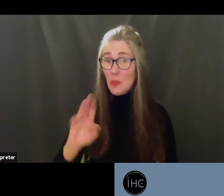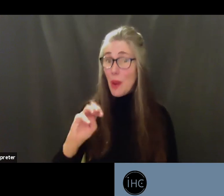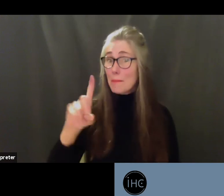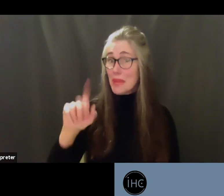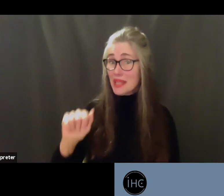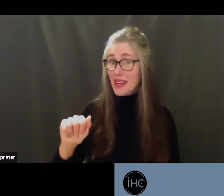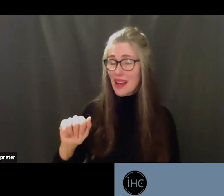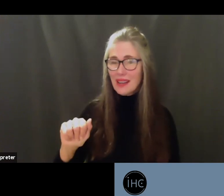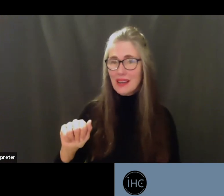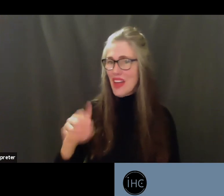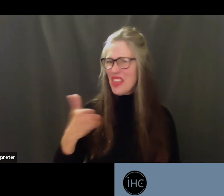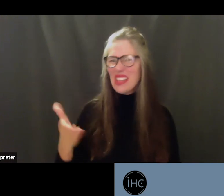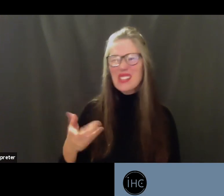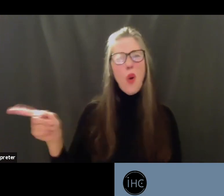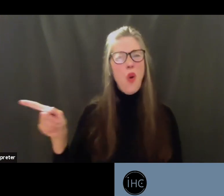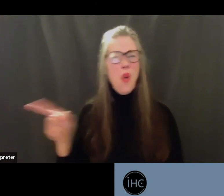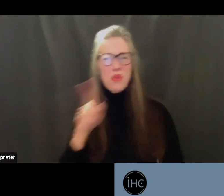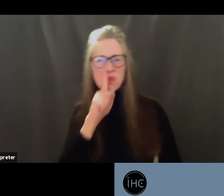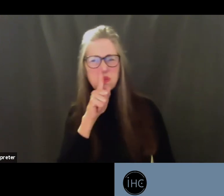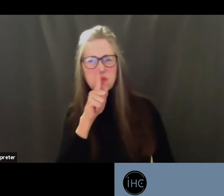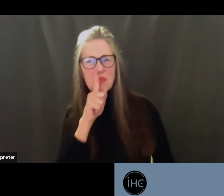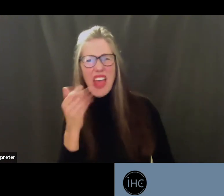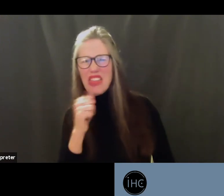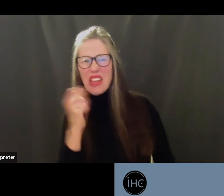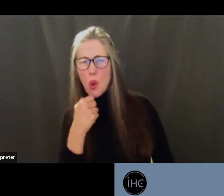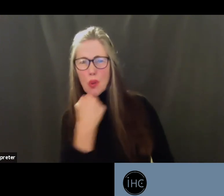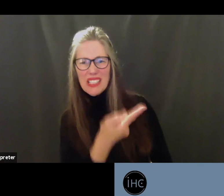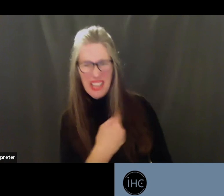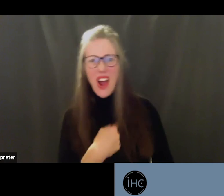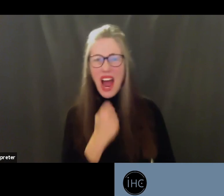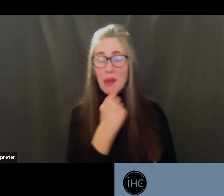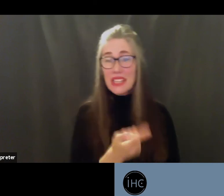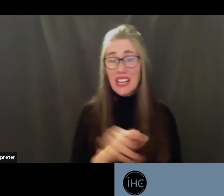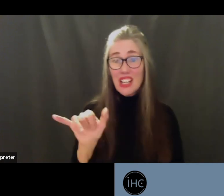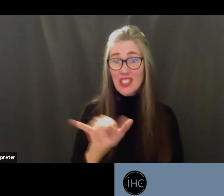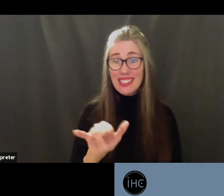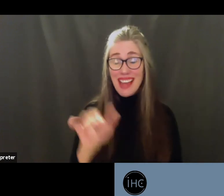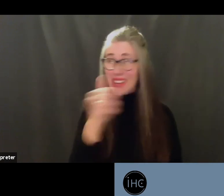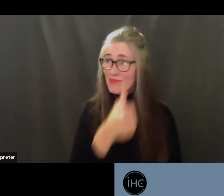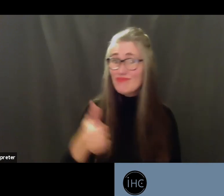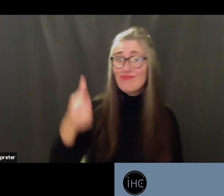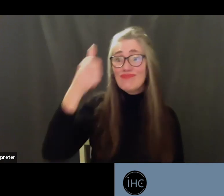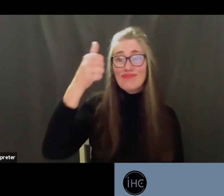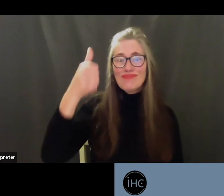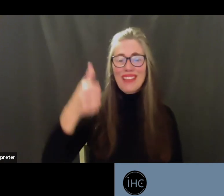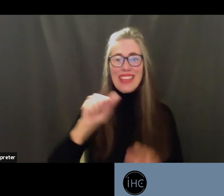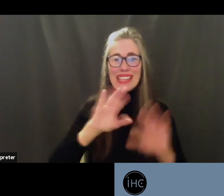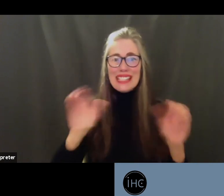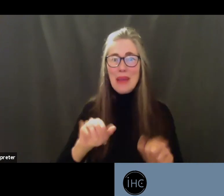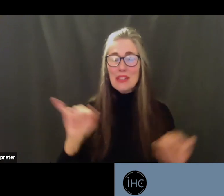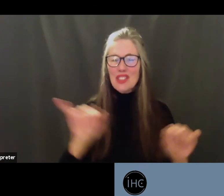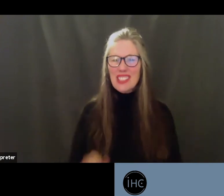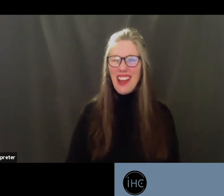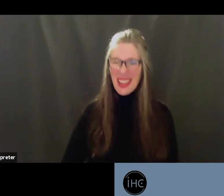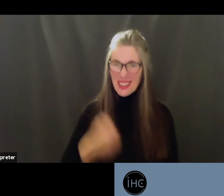doesn't want to tell you. And they're also sending a big middle finger to the establishment. And so